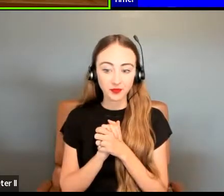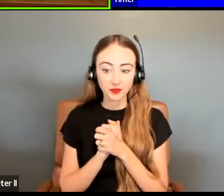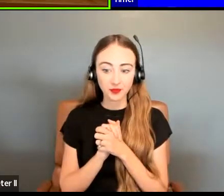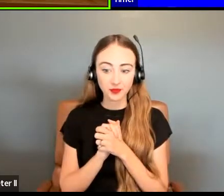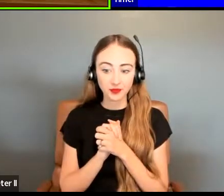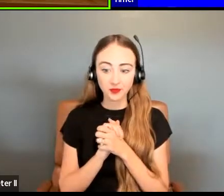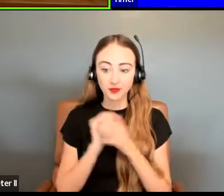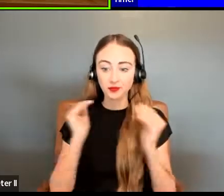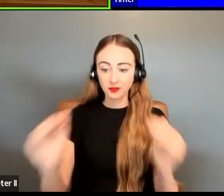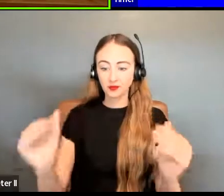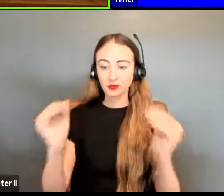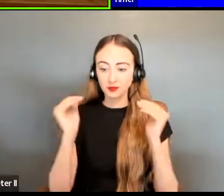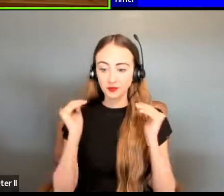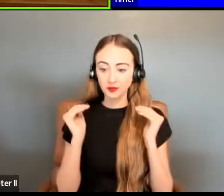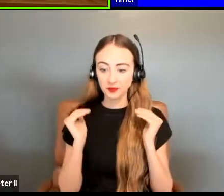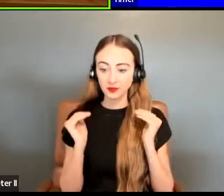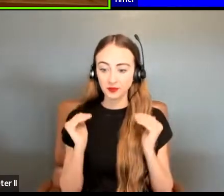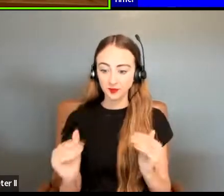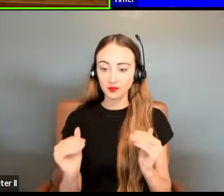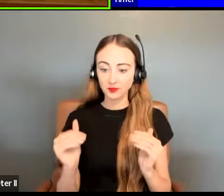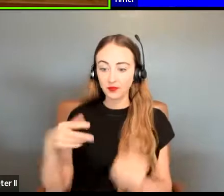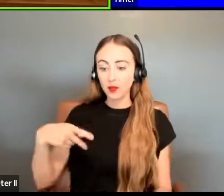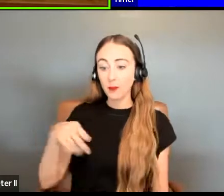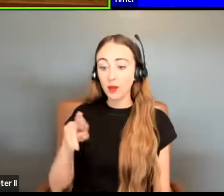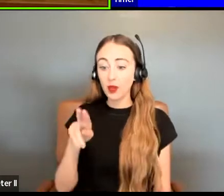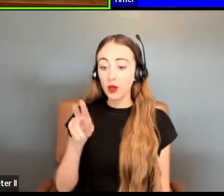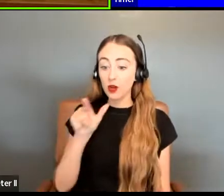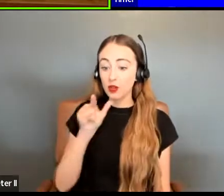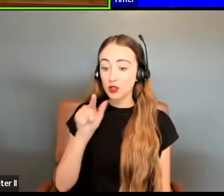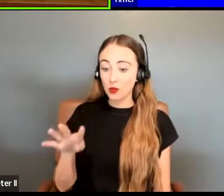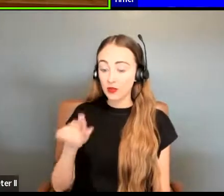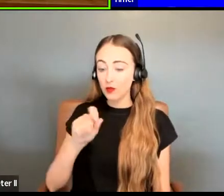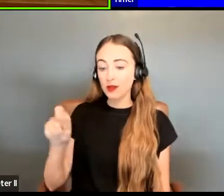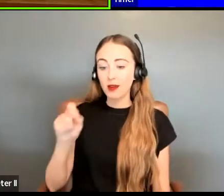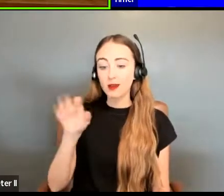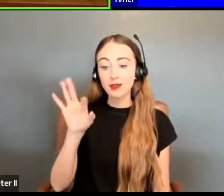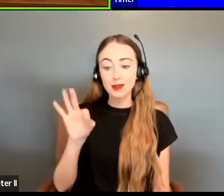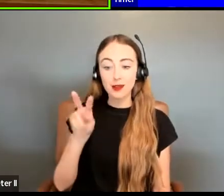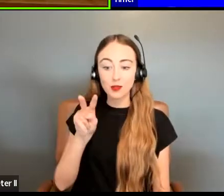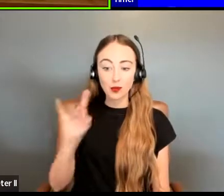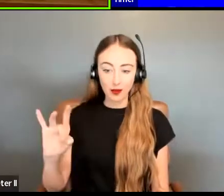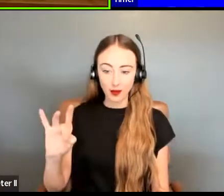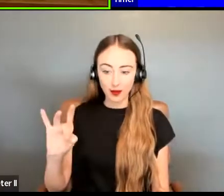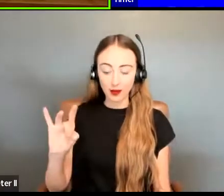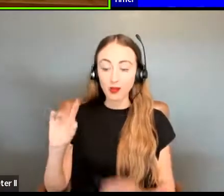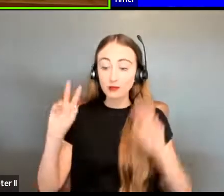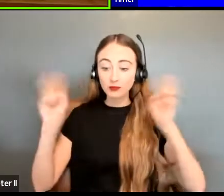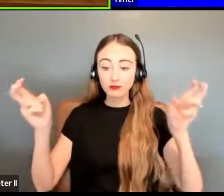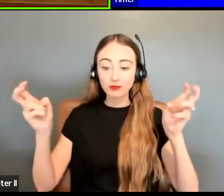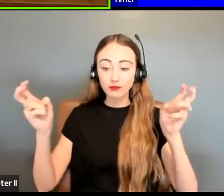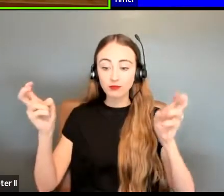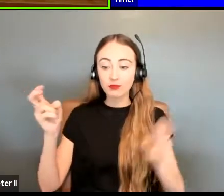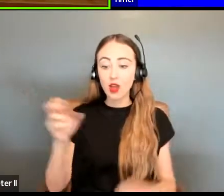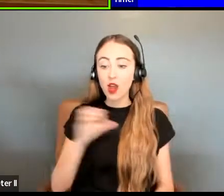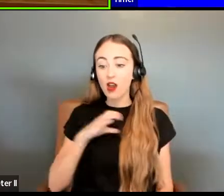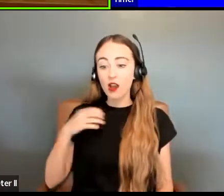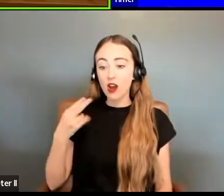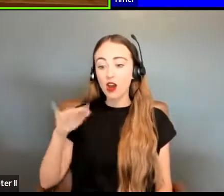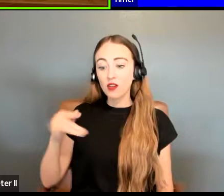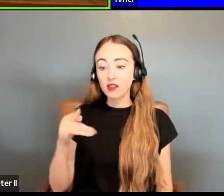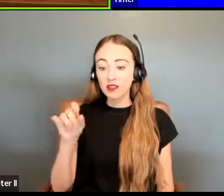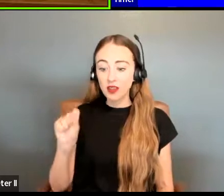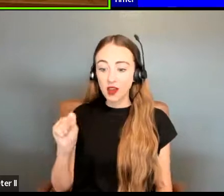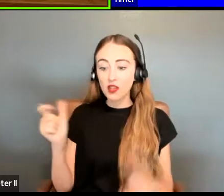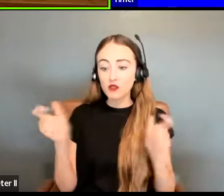The next item for markup is PR 24-928, entitled the Congress Heights Small Area Plan